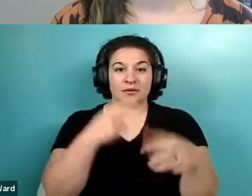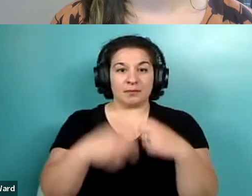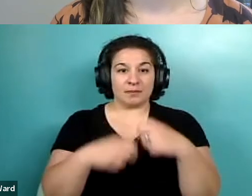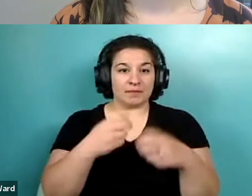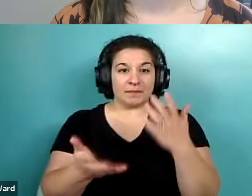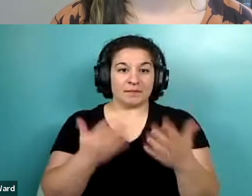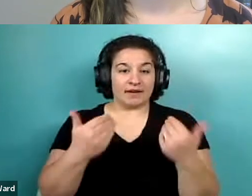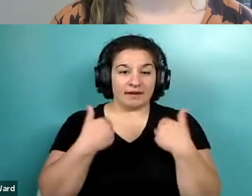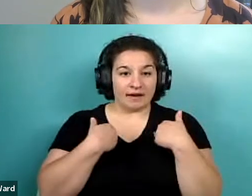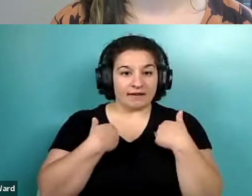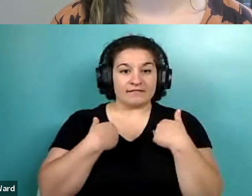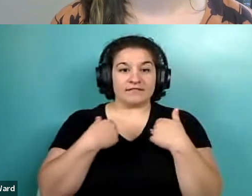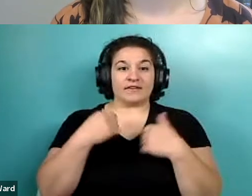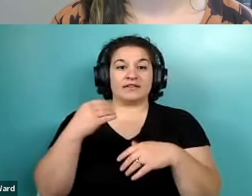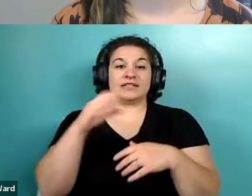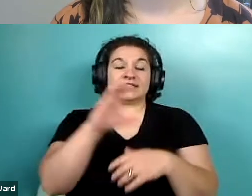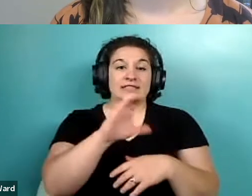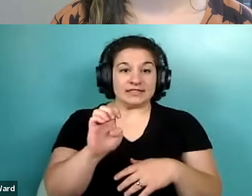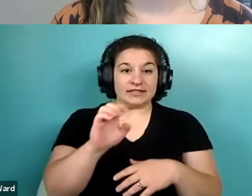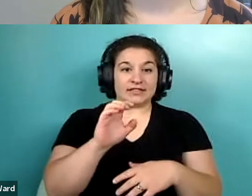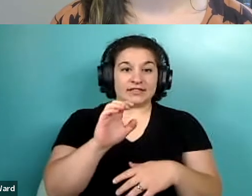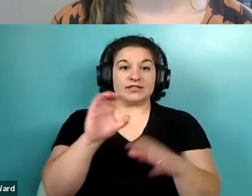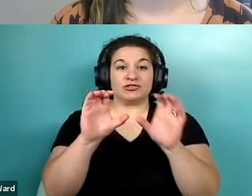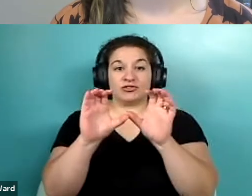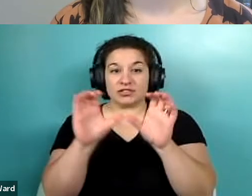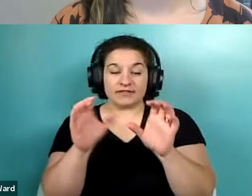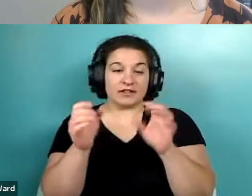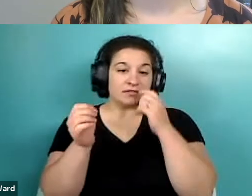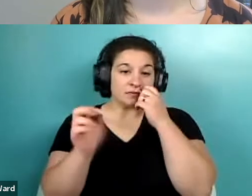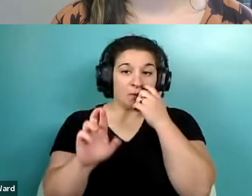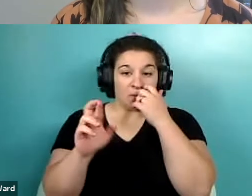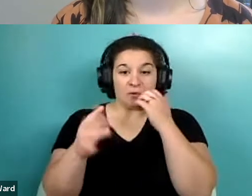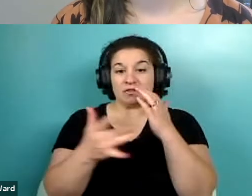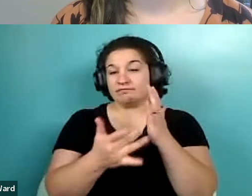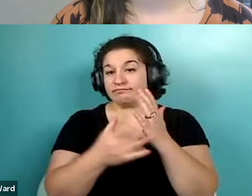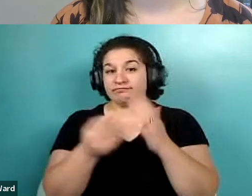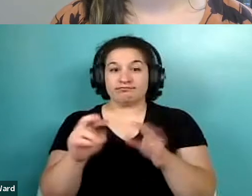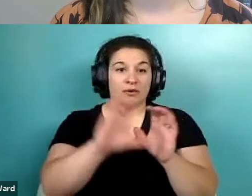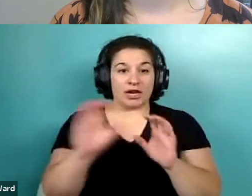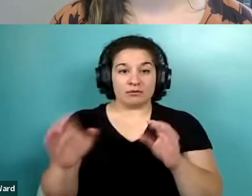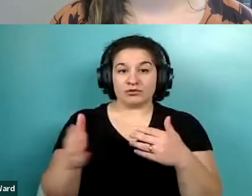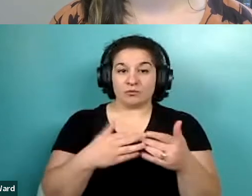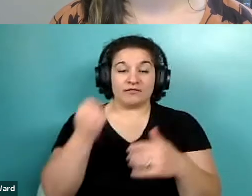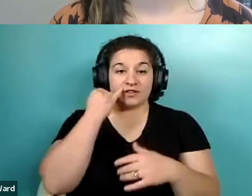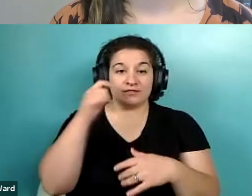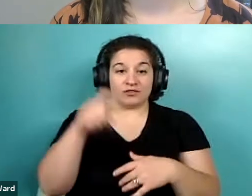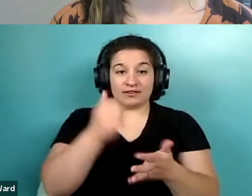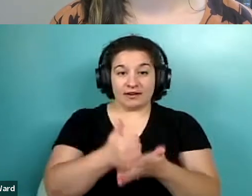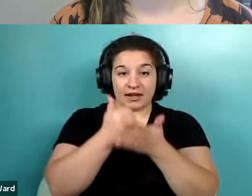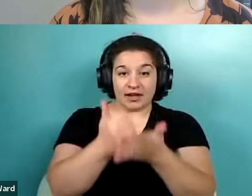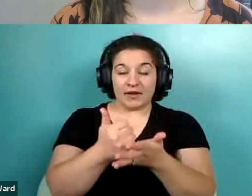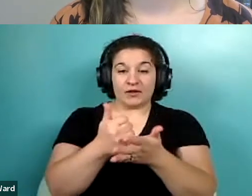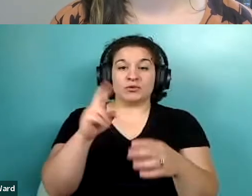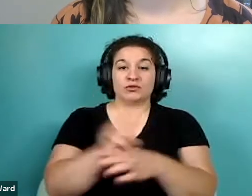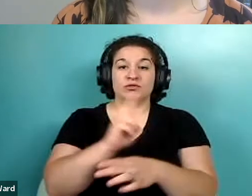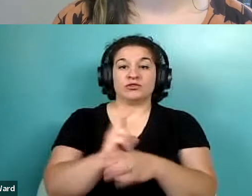or CE certificates. If you need assistance, just drop any of us a line in the chat. We will be using the chat as